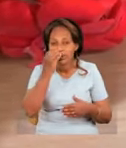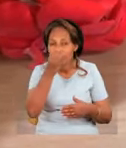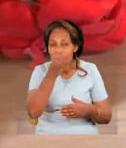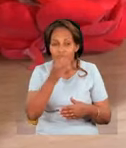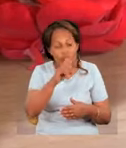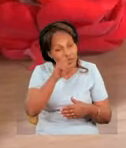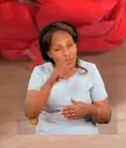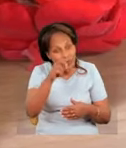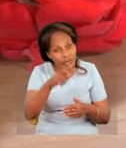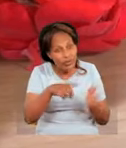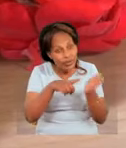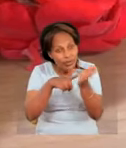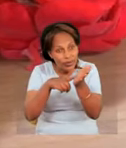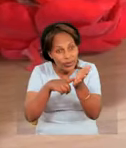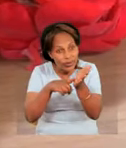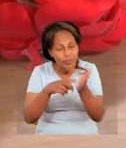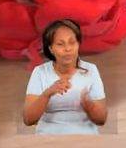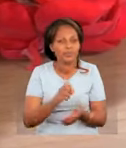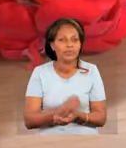parts?